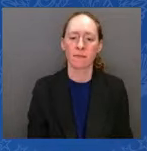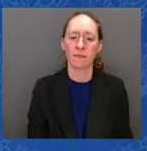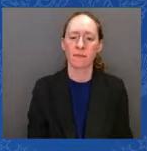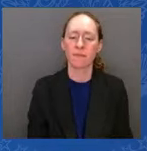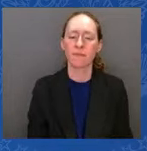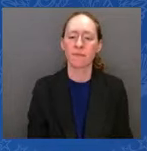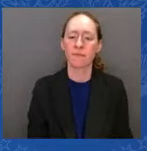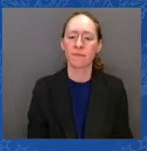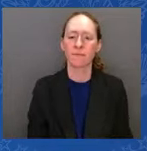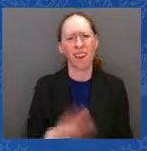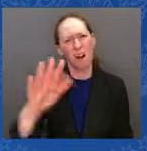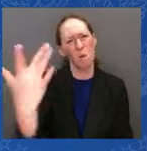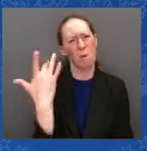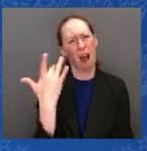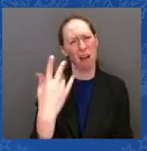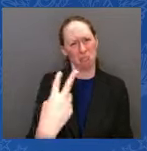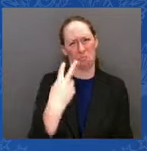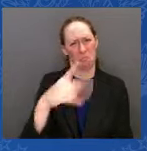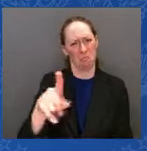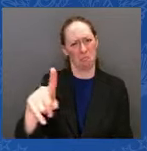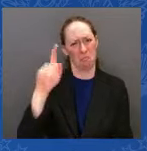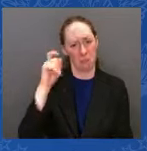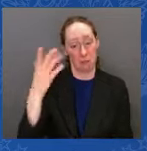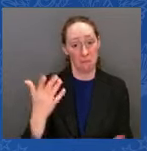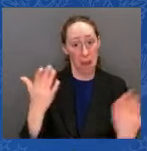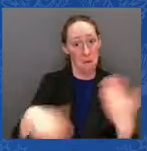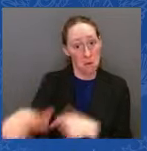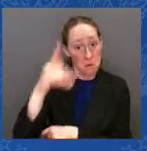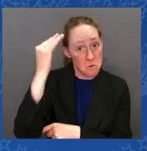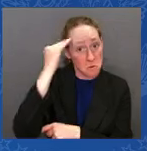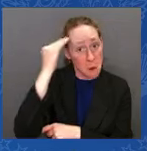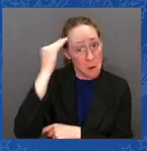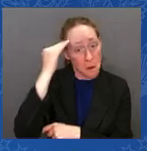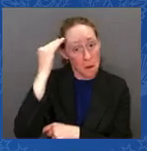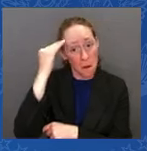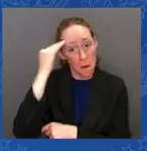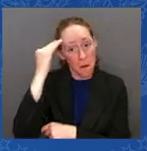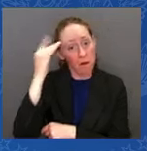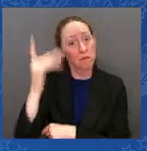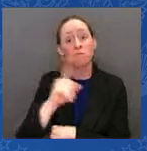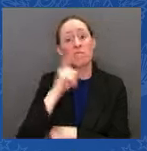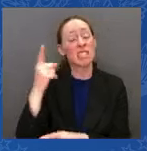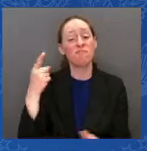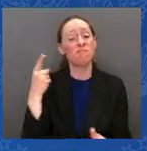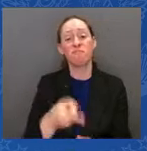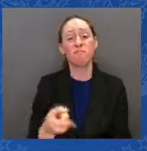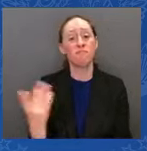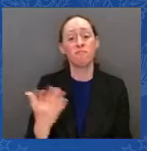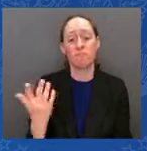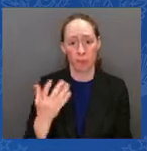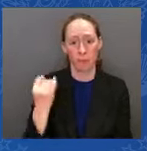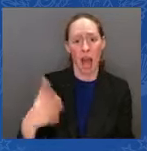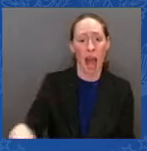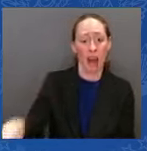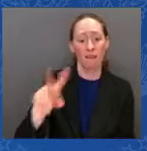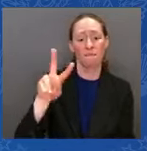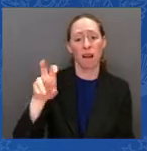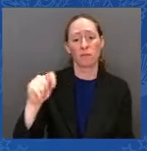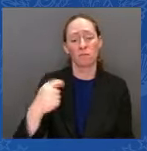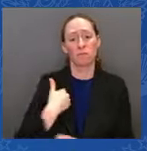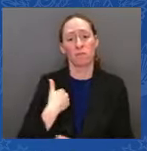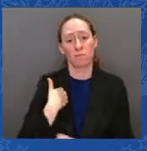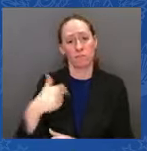and probably some of you know these folks, the number of, you know, more veterans are committing suicide